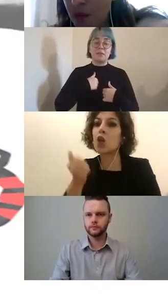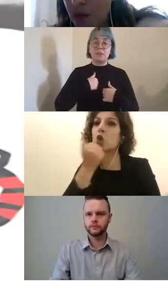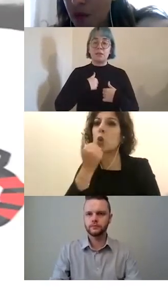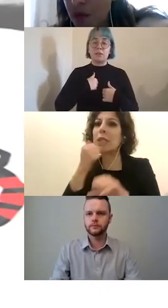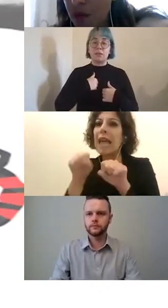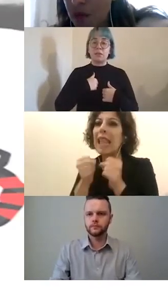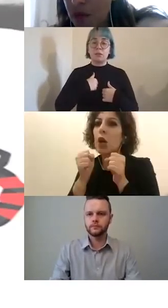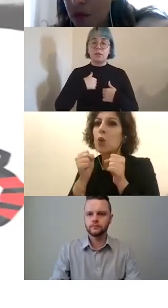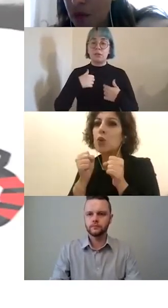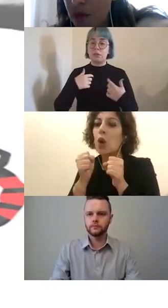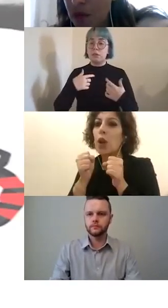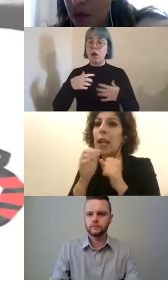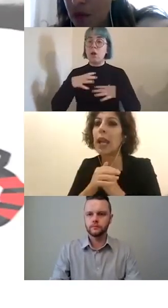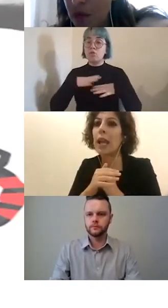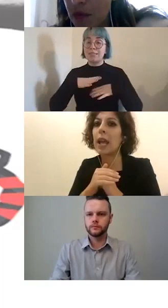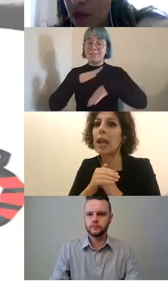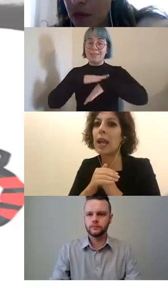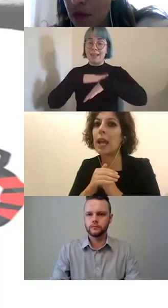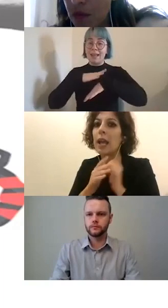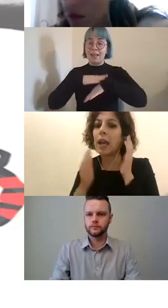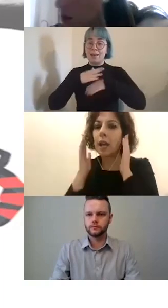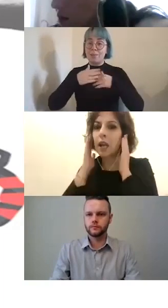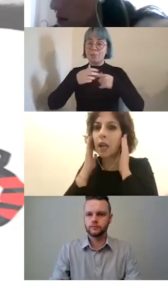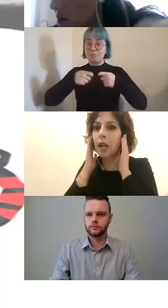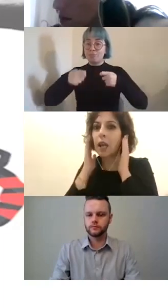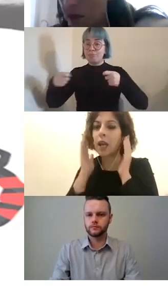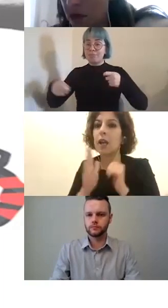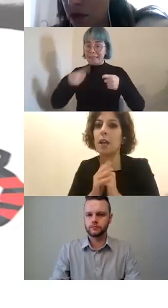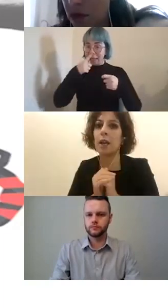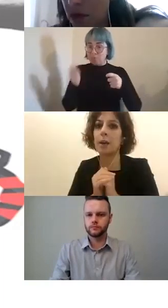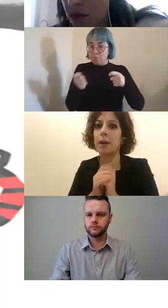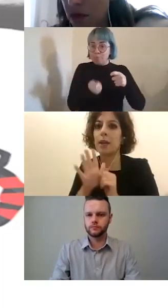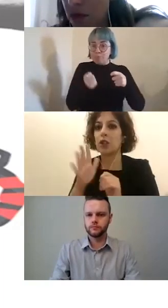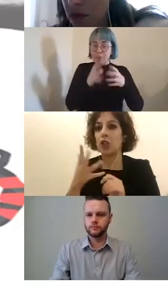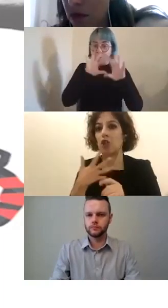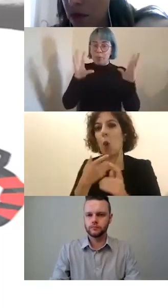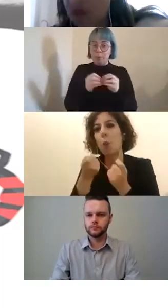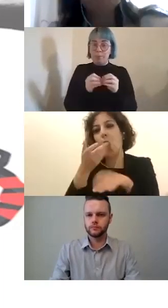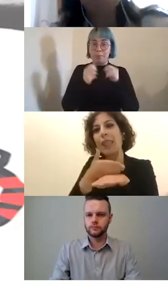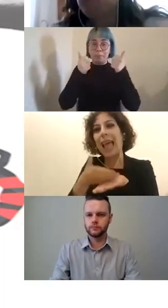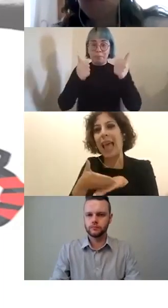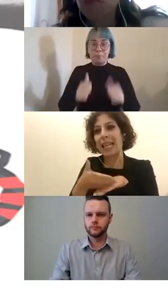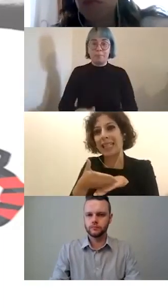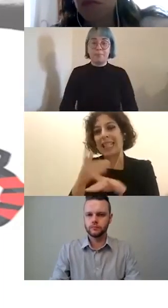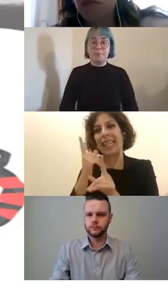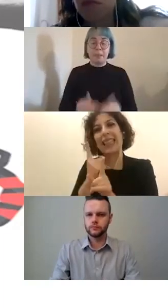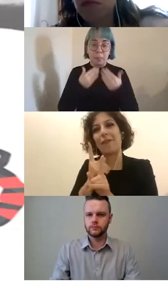We are already with the time over, so if you may wrap up, would be perfect.